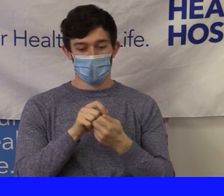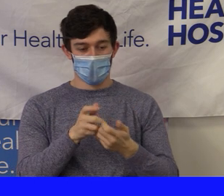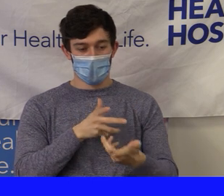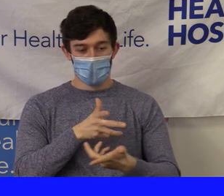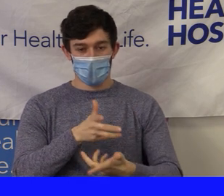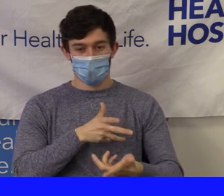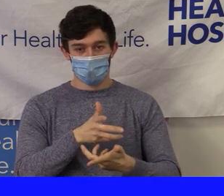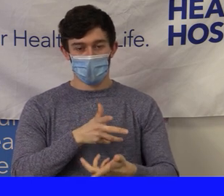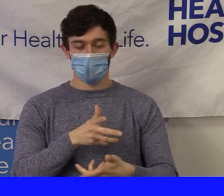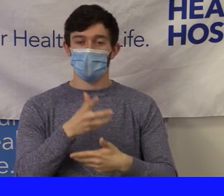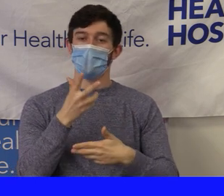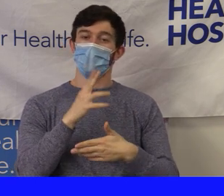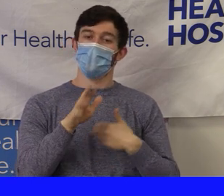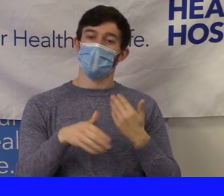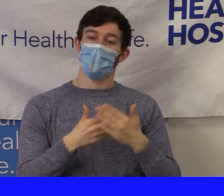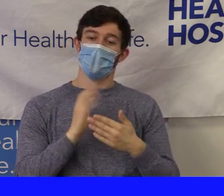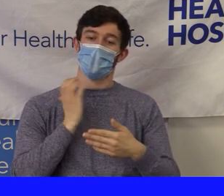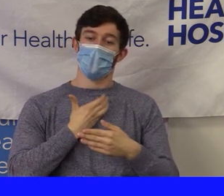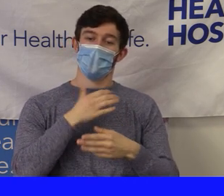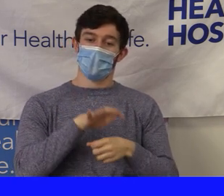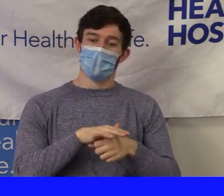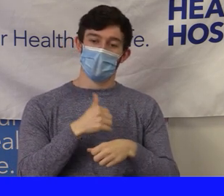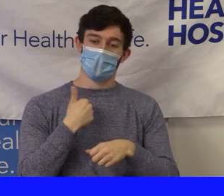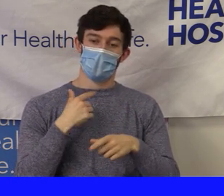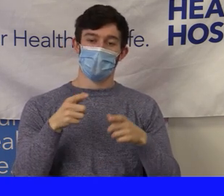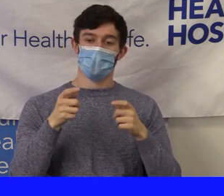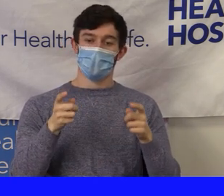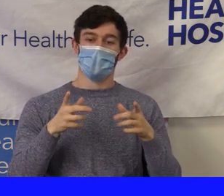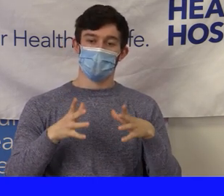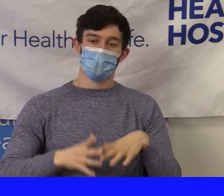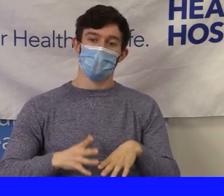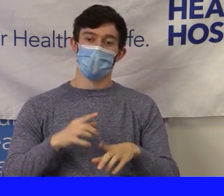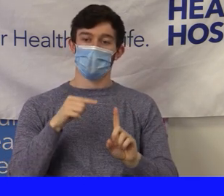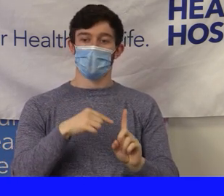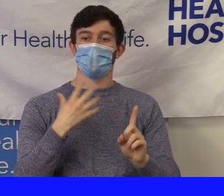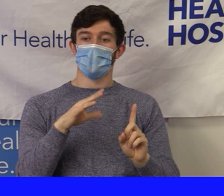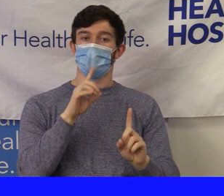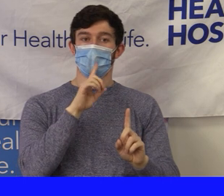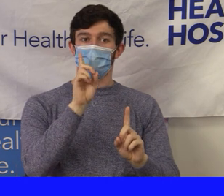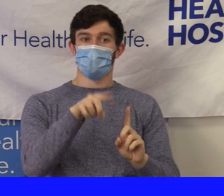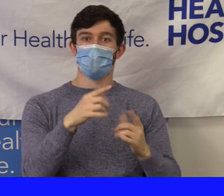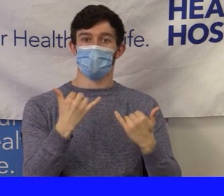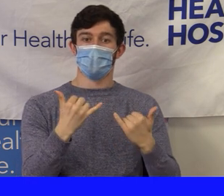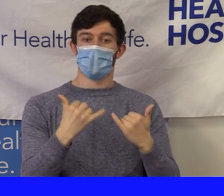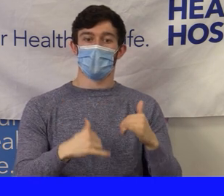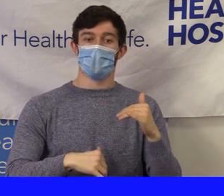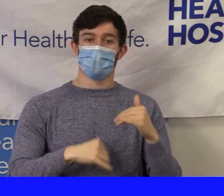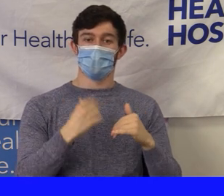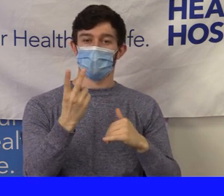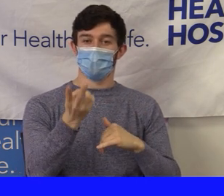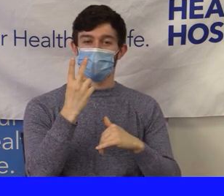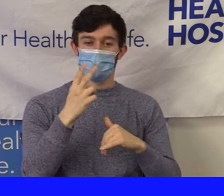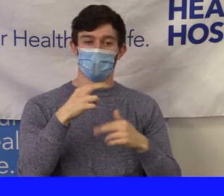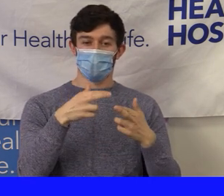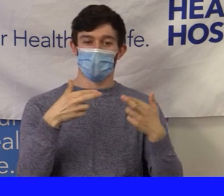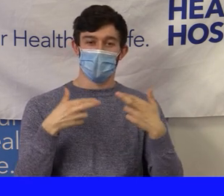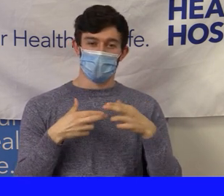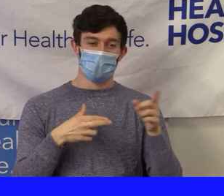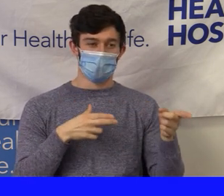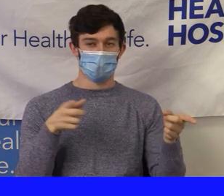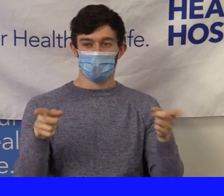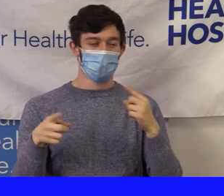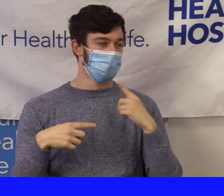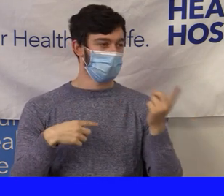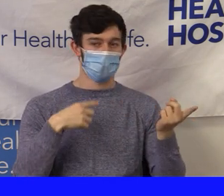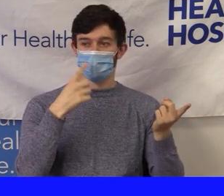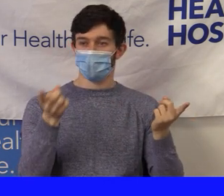engagement. You know, every facility has a director, and they report up today to two regionals. We believe that